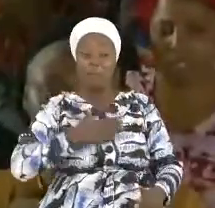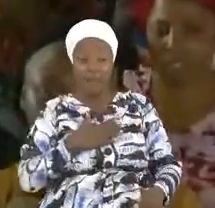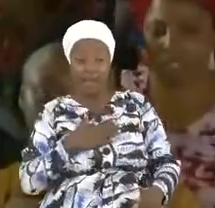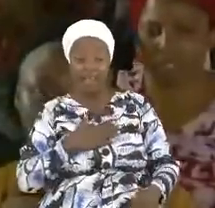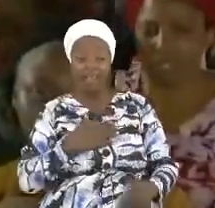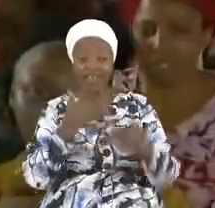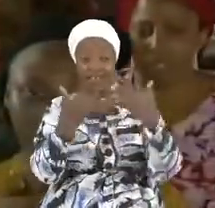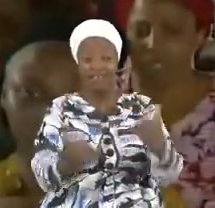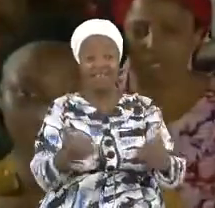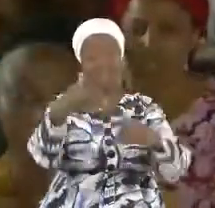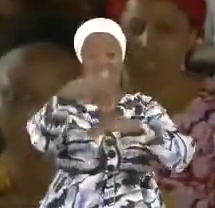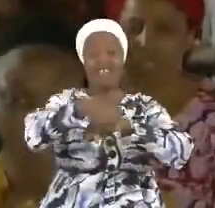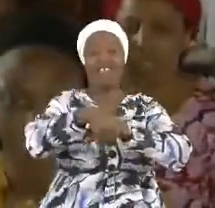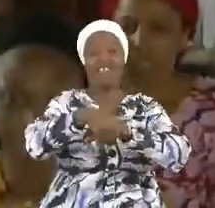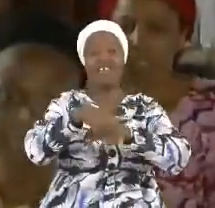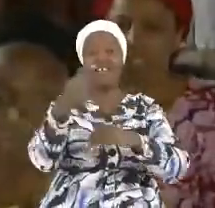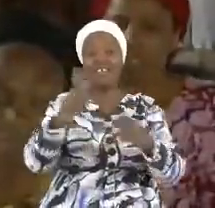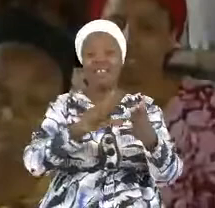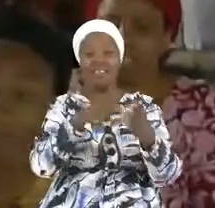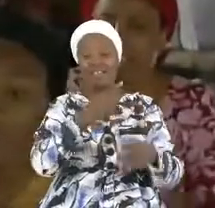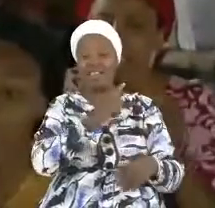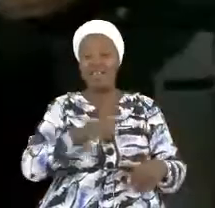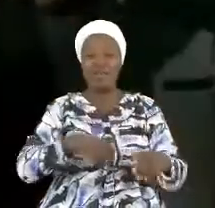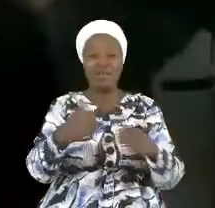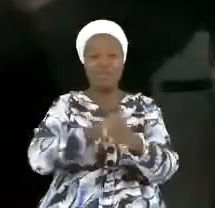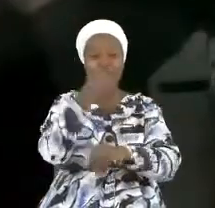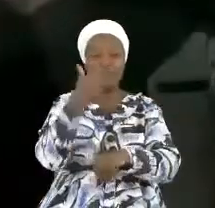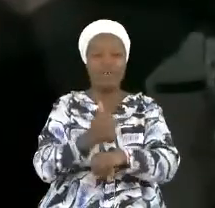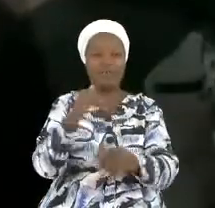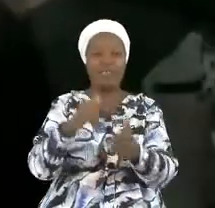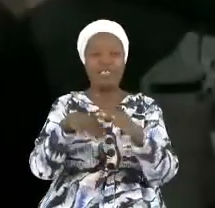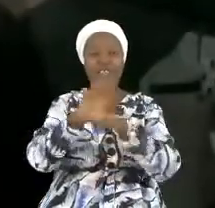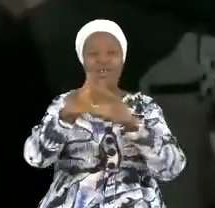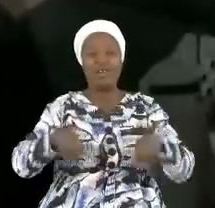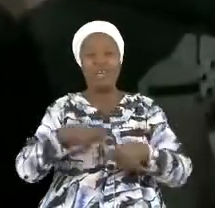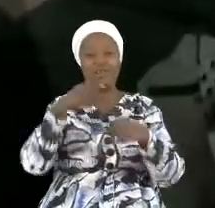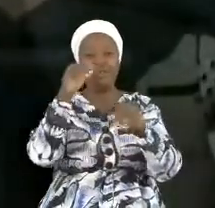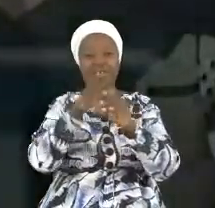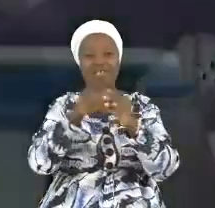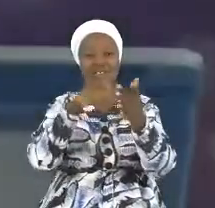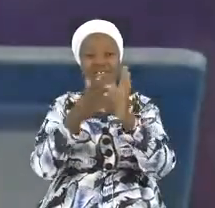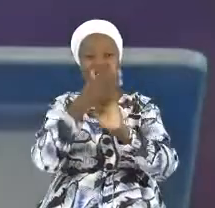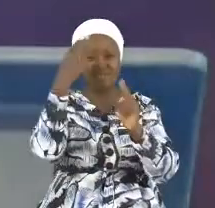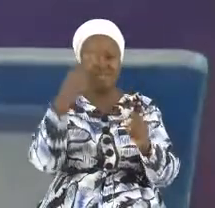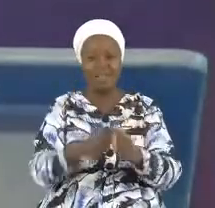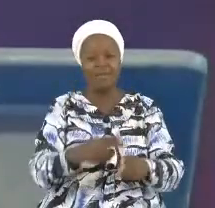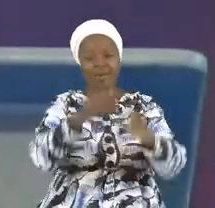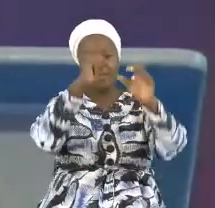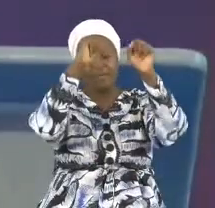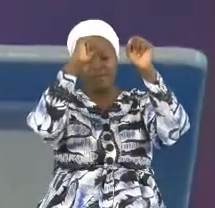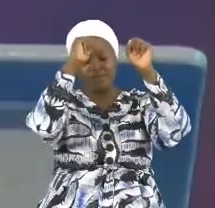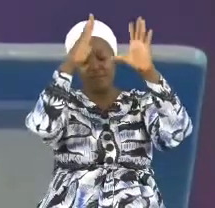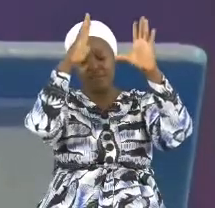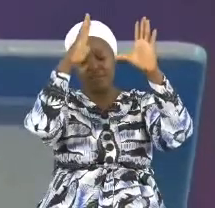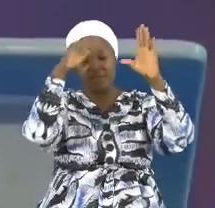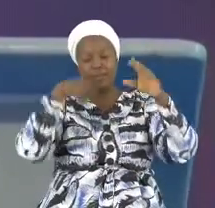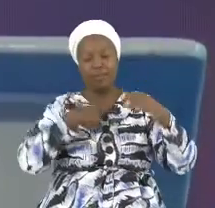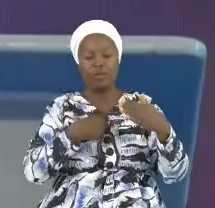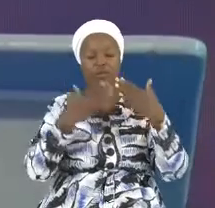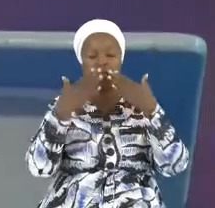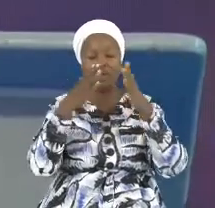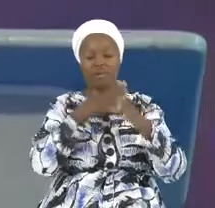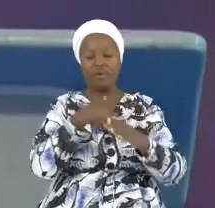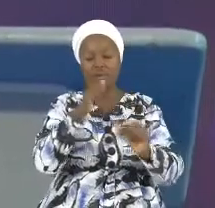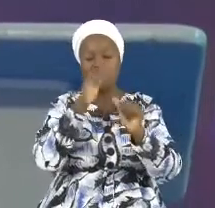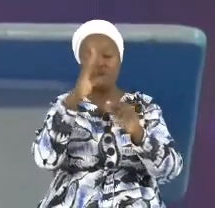The Lord confirm it to your life in Jesus' name. Father, we thank you and bless your name.